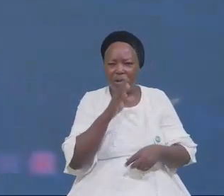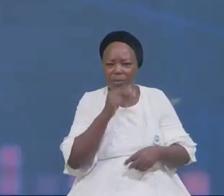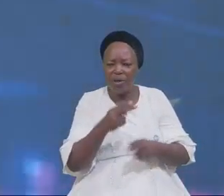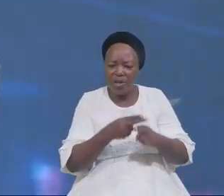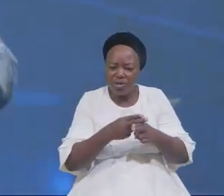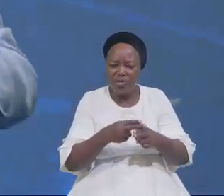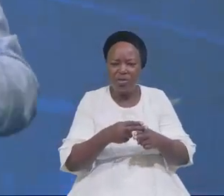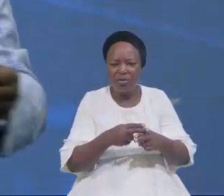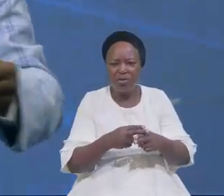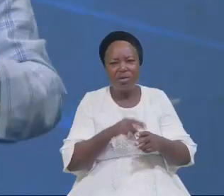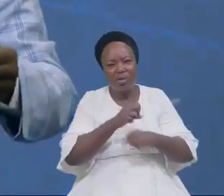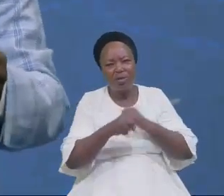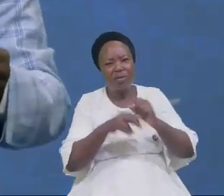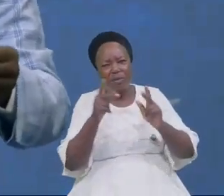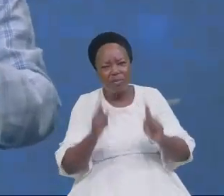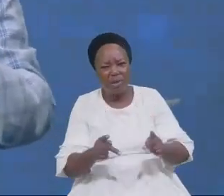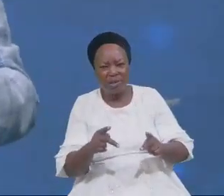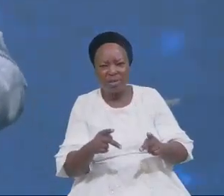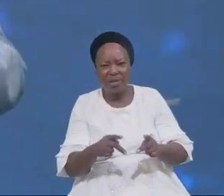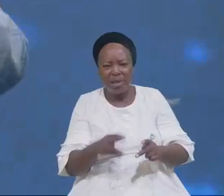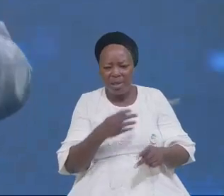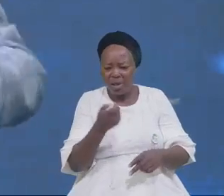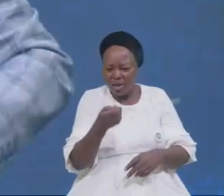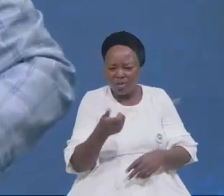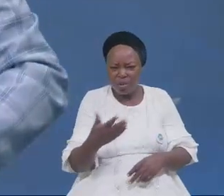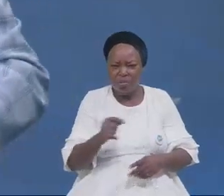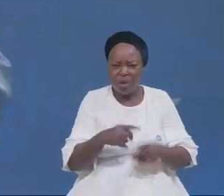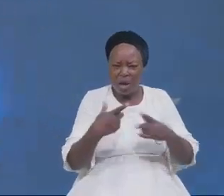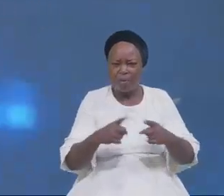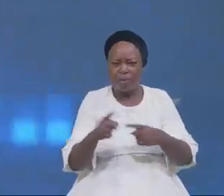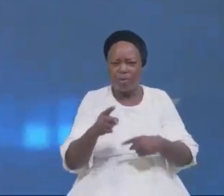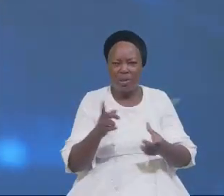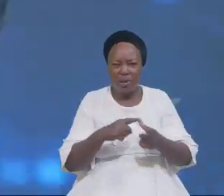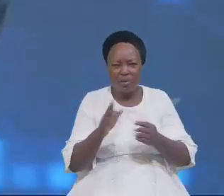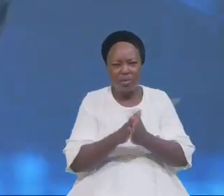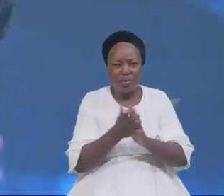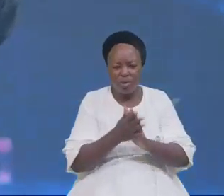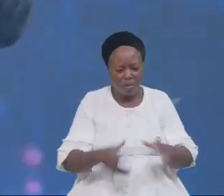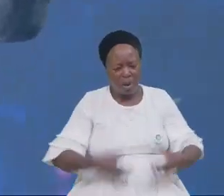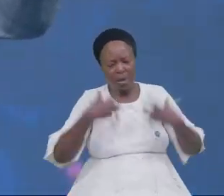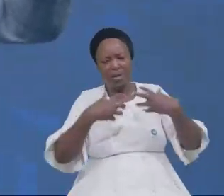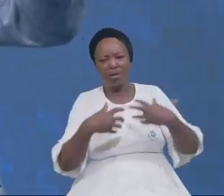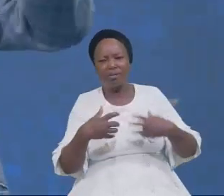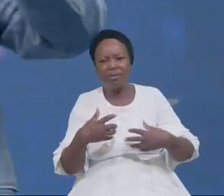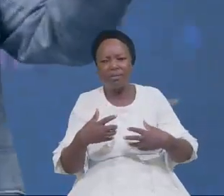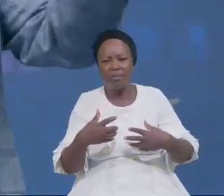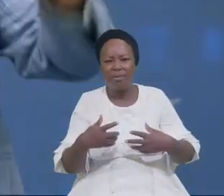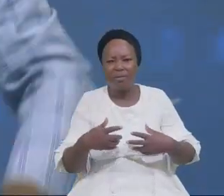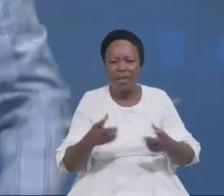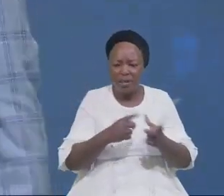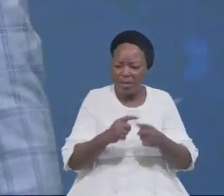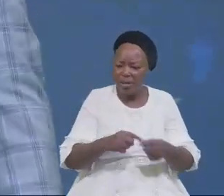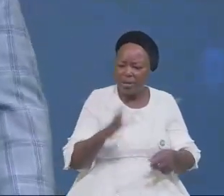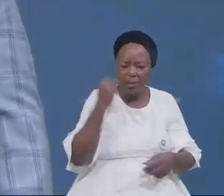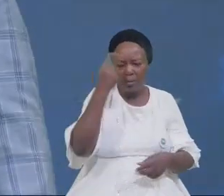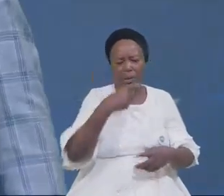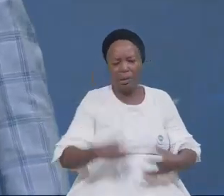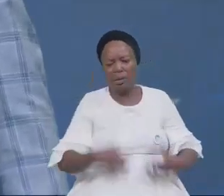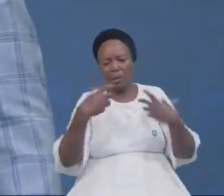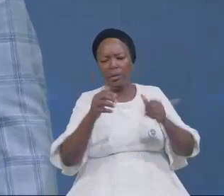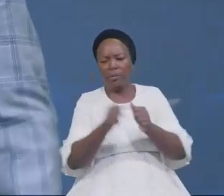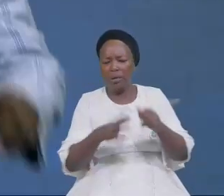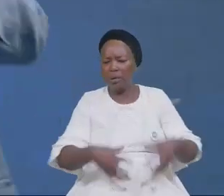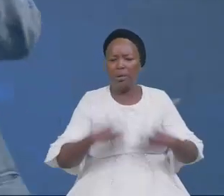person. A little thing will get on your nerves, and then you blow up. Your fuse is blown up. And once